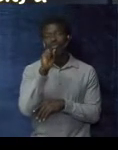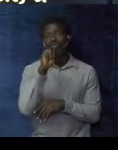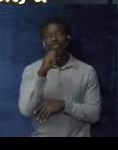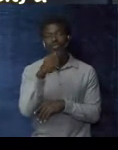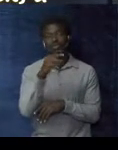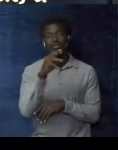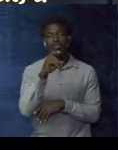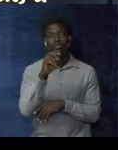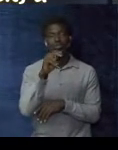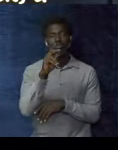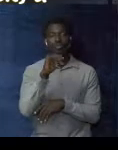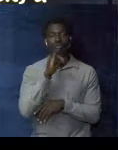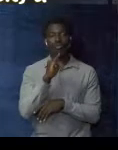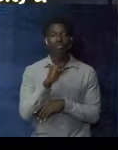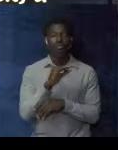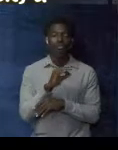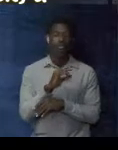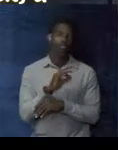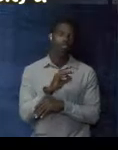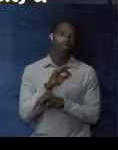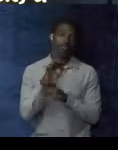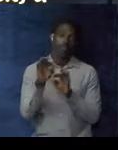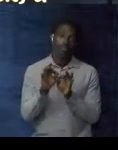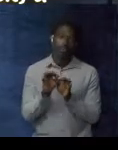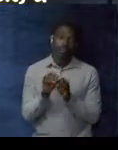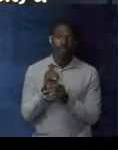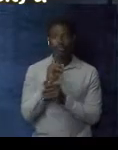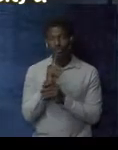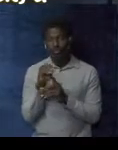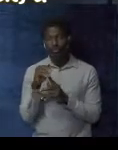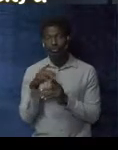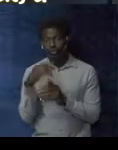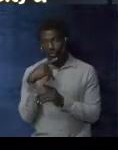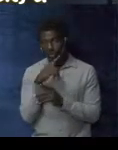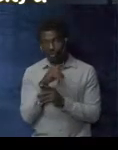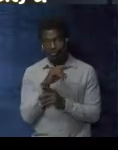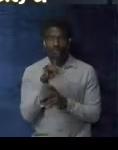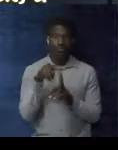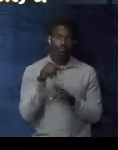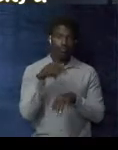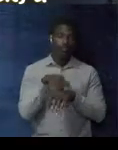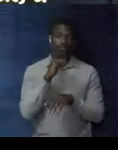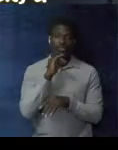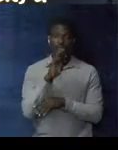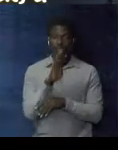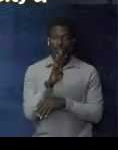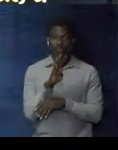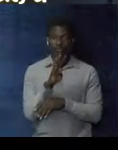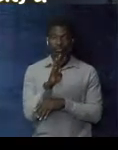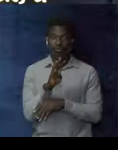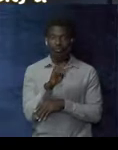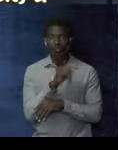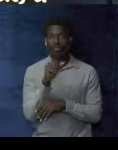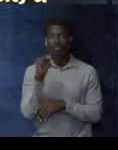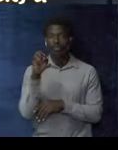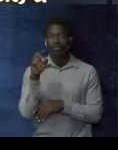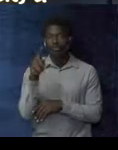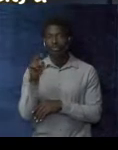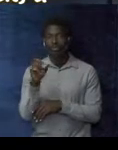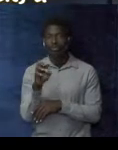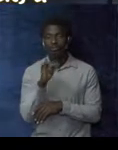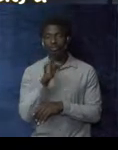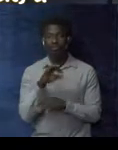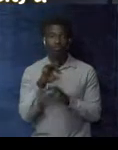a segment is formed. Is that true or false? When the time is 4 o'clock, a